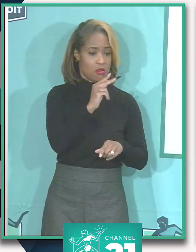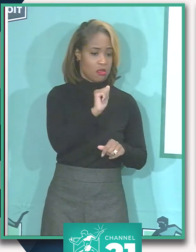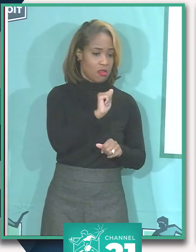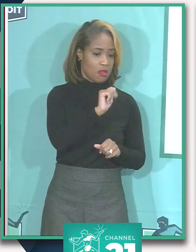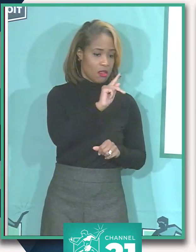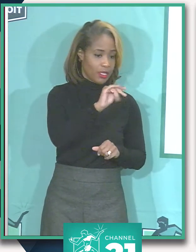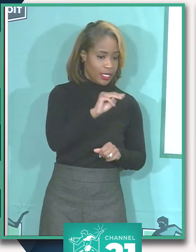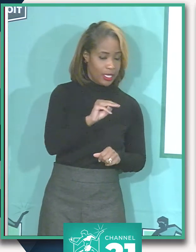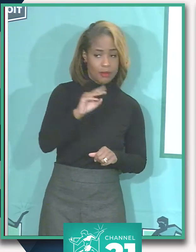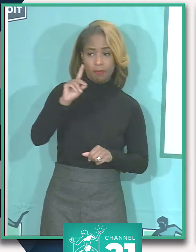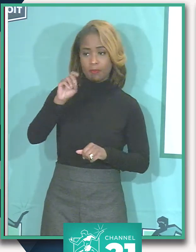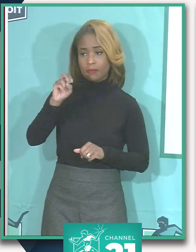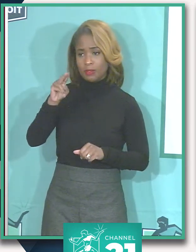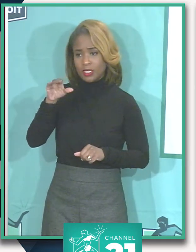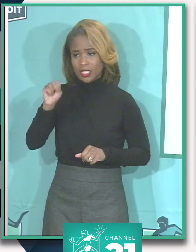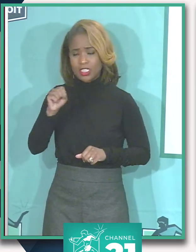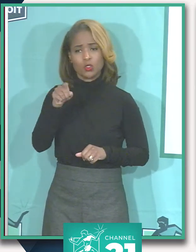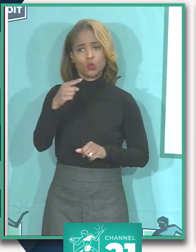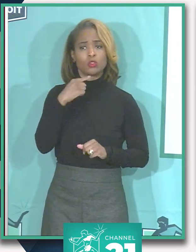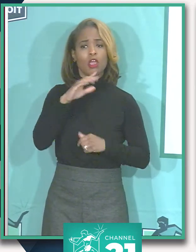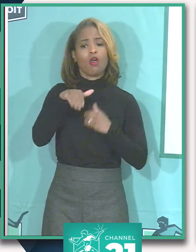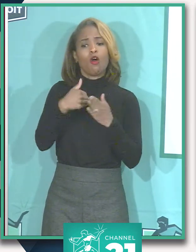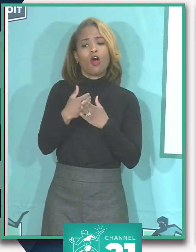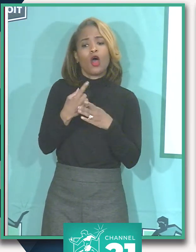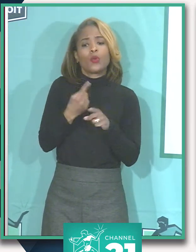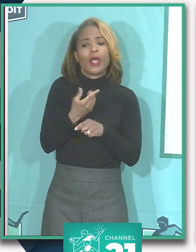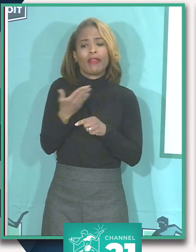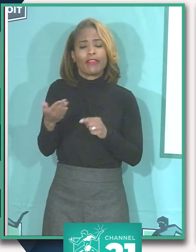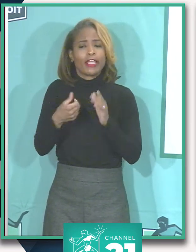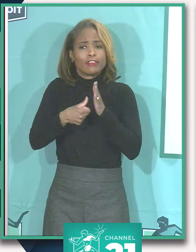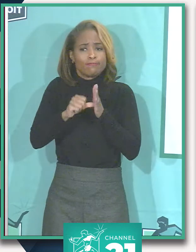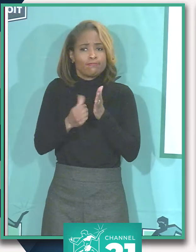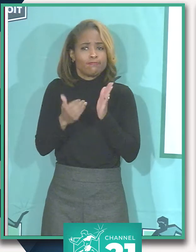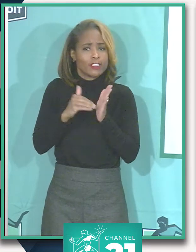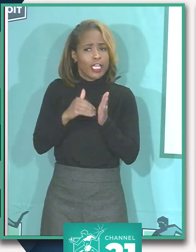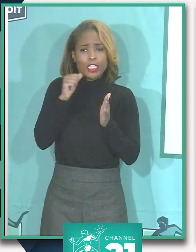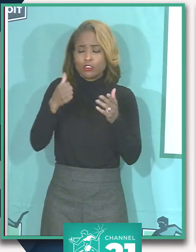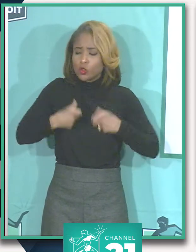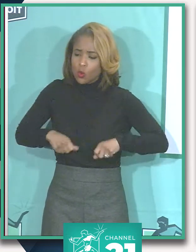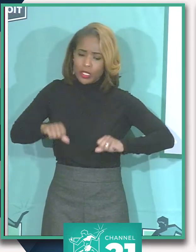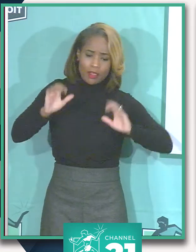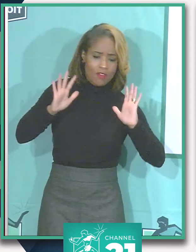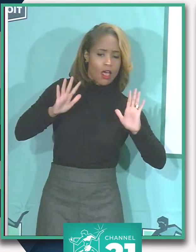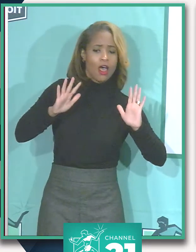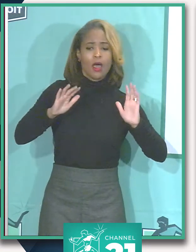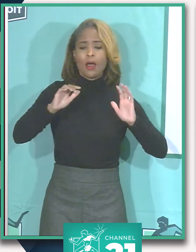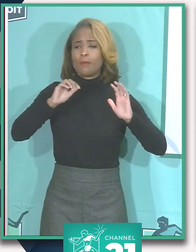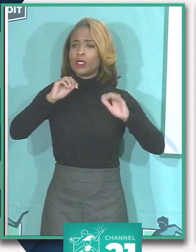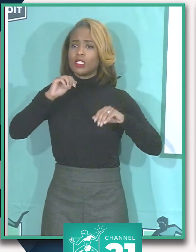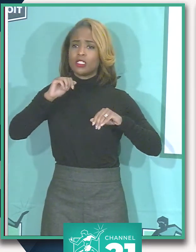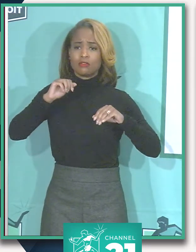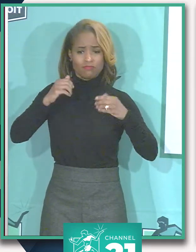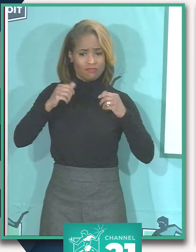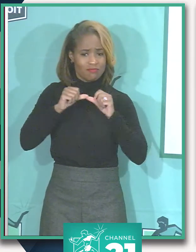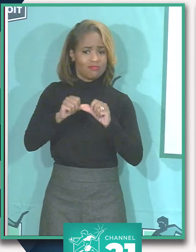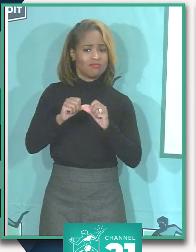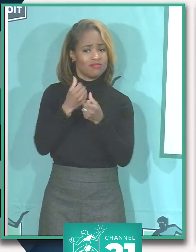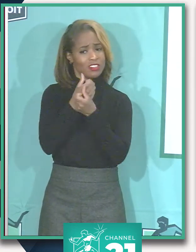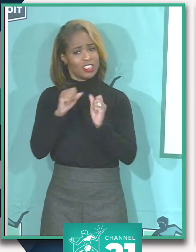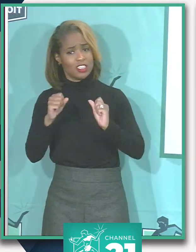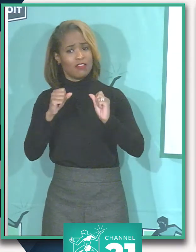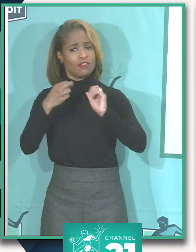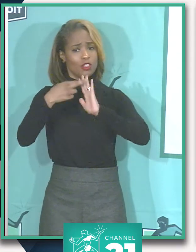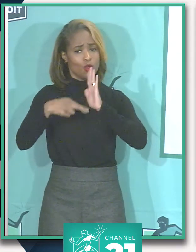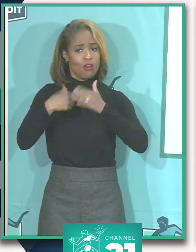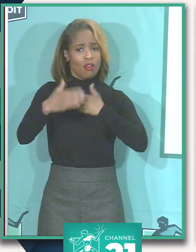about, you said all the right things as far as reiterating, not giving up, don't let the guard down, et cetera, but yet we have a landscape where